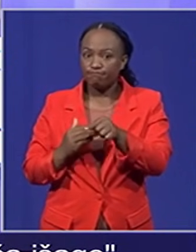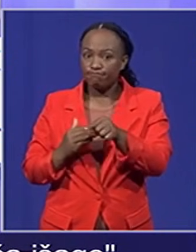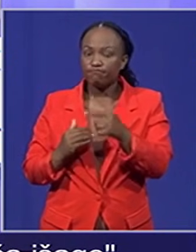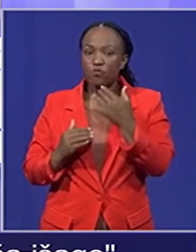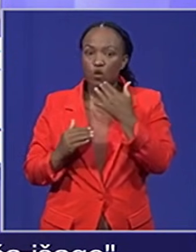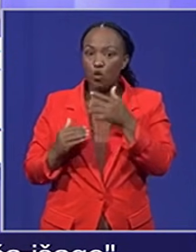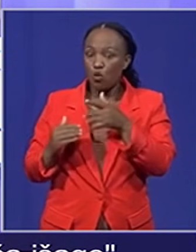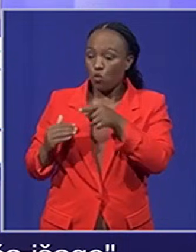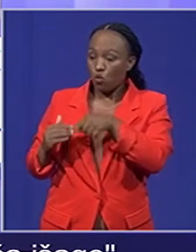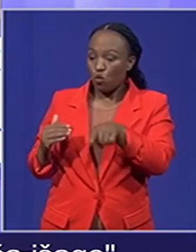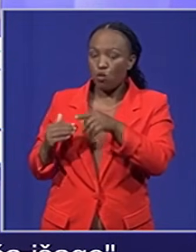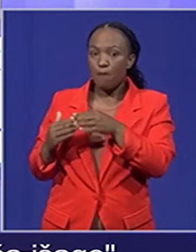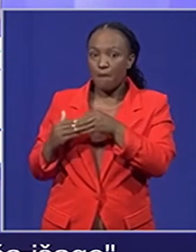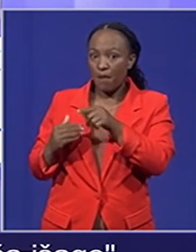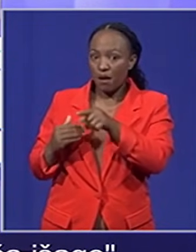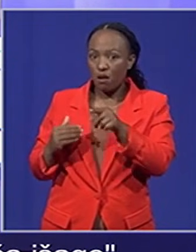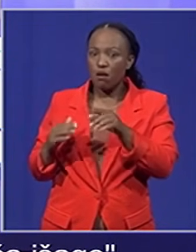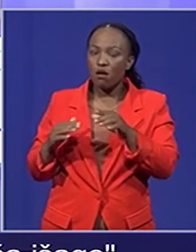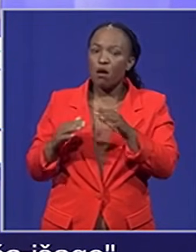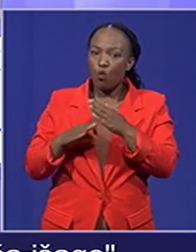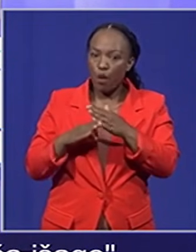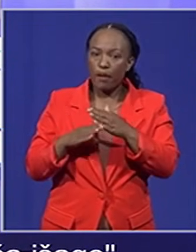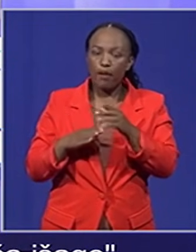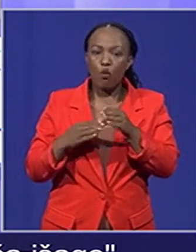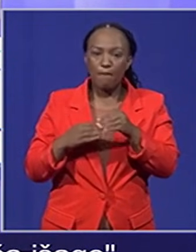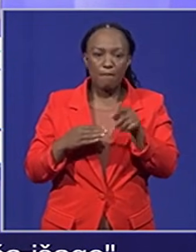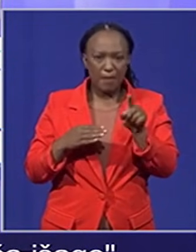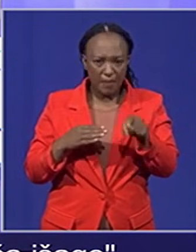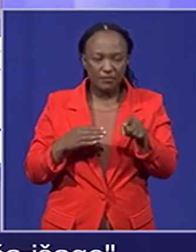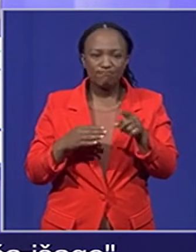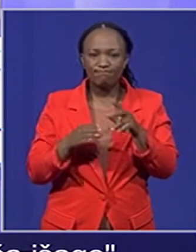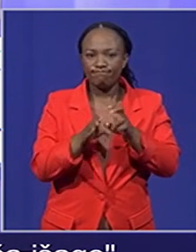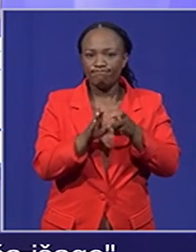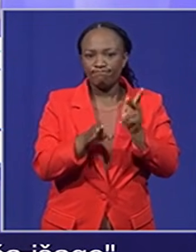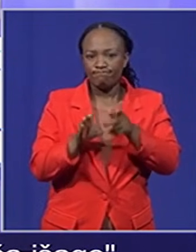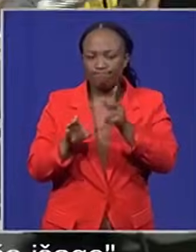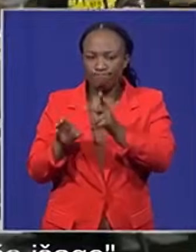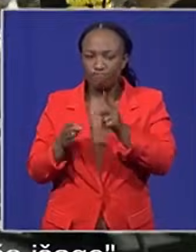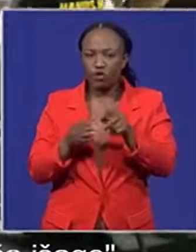bahlankedi ba mokgatlo ba itokollo mešomong ya bona ge maloko a wona a ka tlošwa.